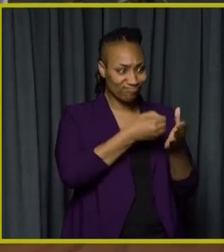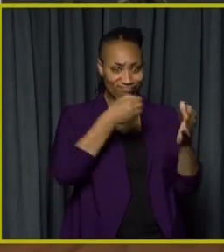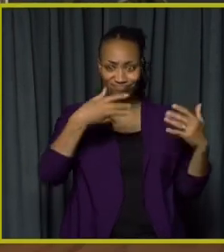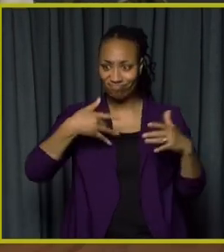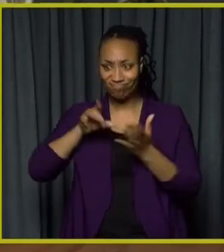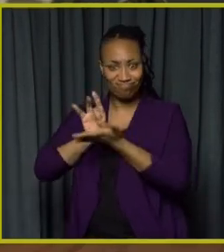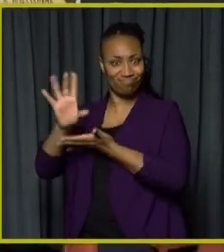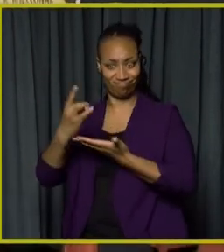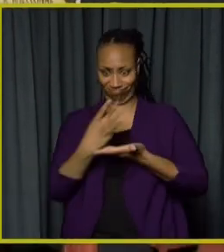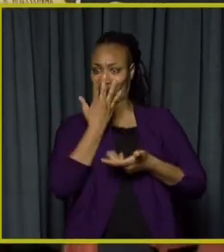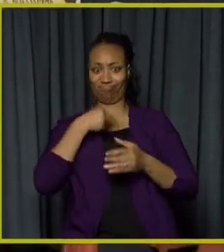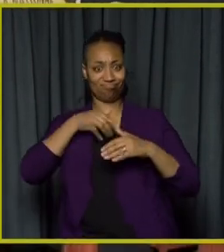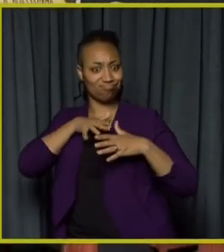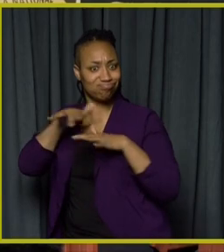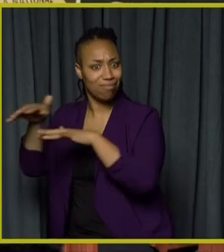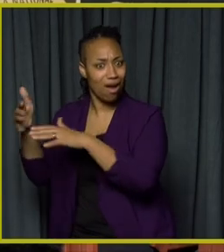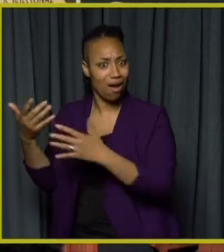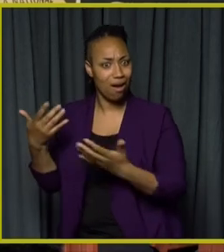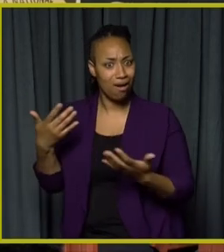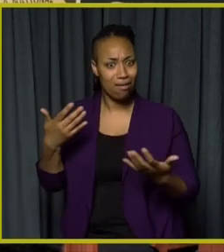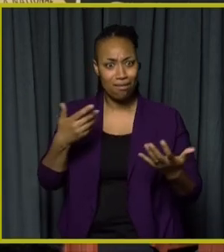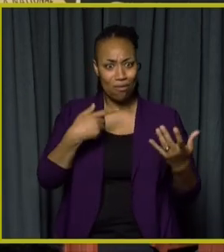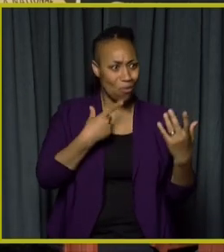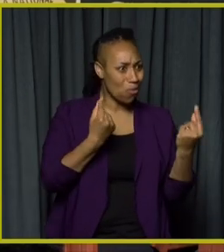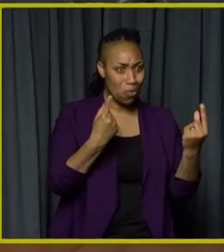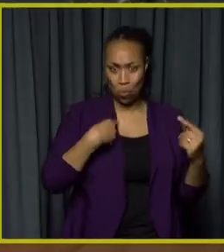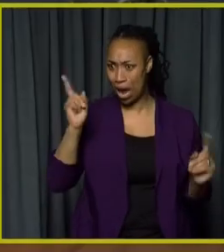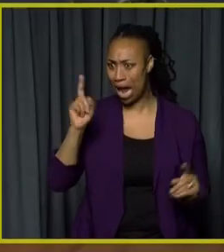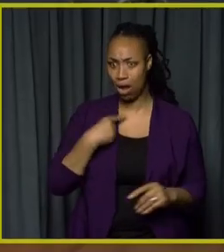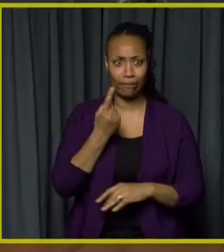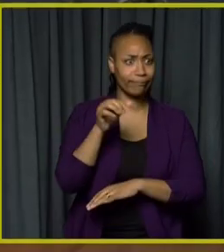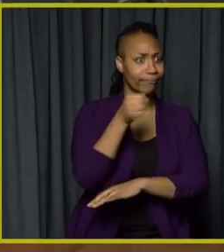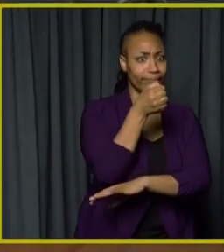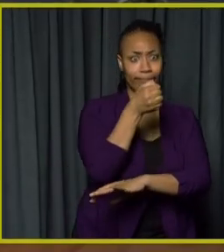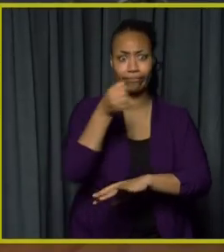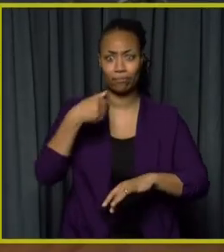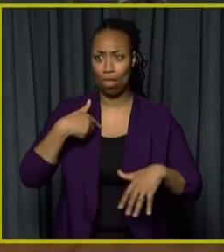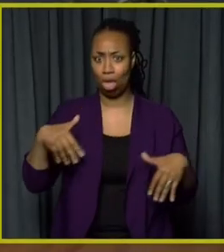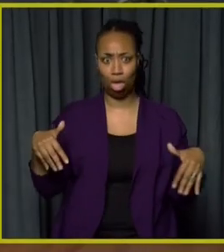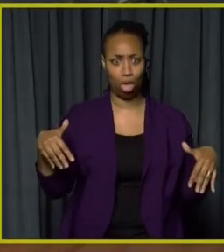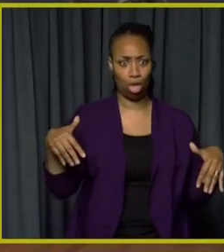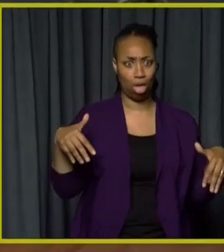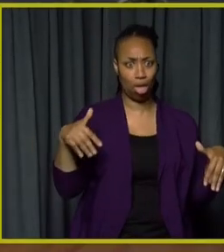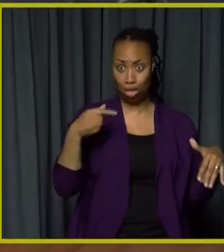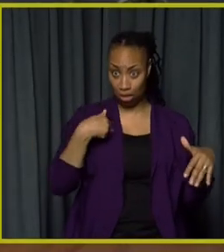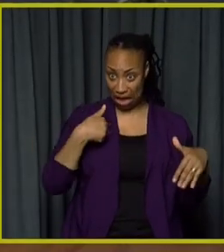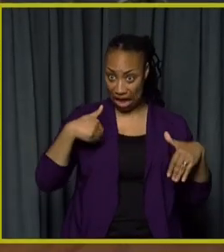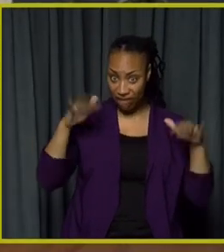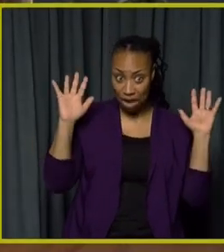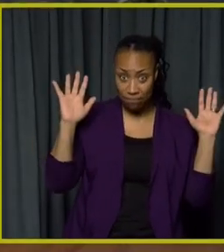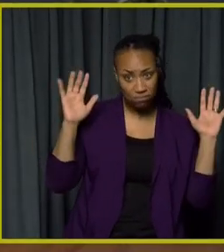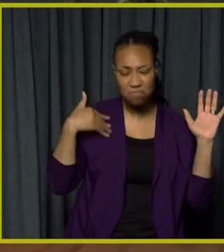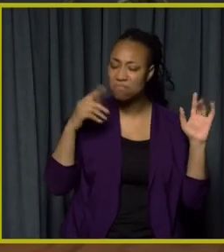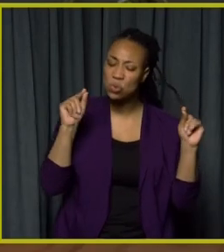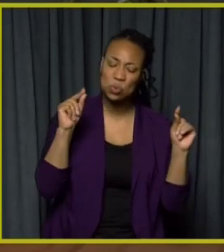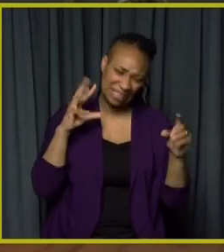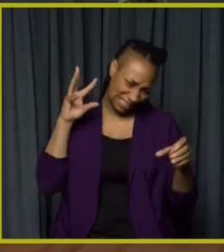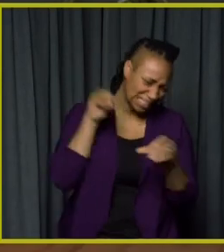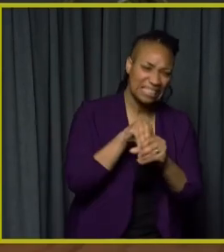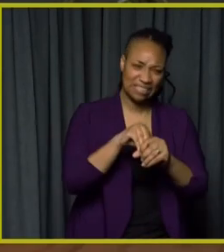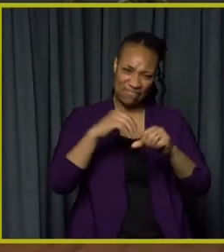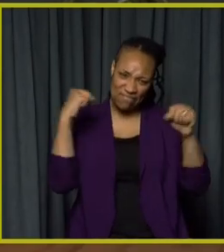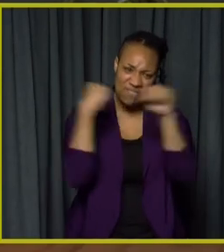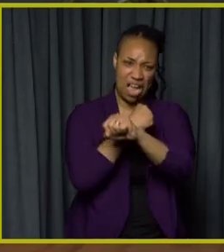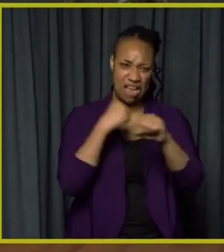any place to go. But we cannot stop here. We got to fight on for what is right. We working for